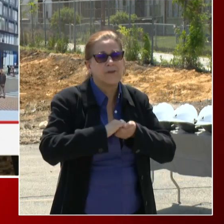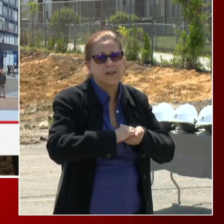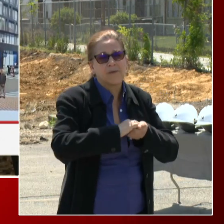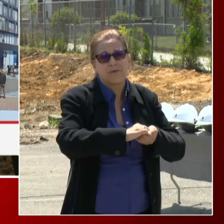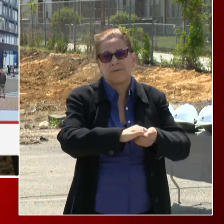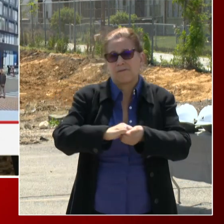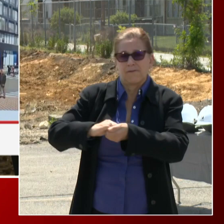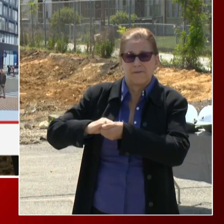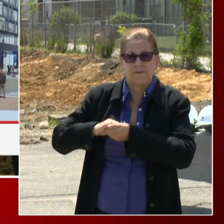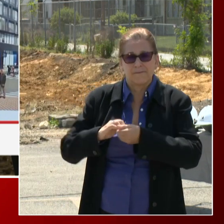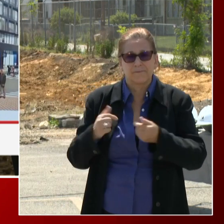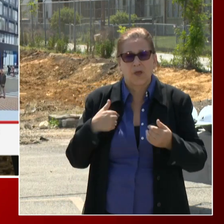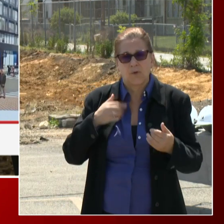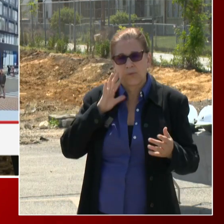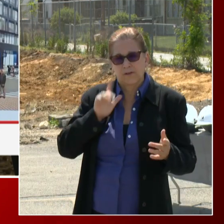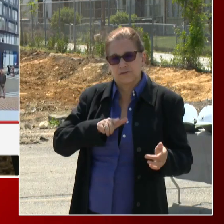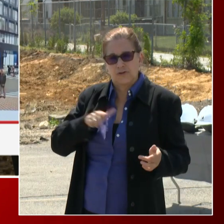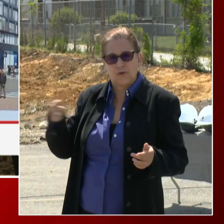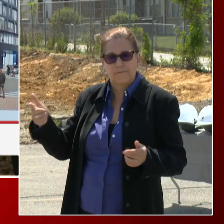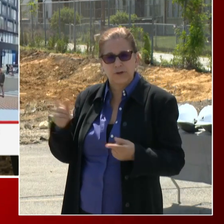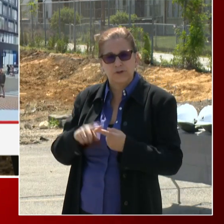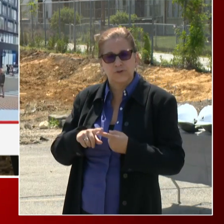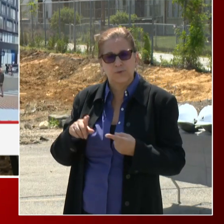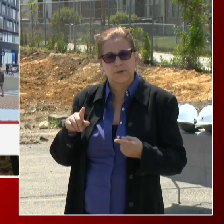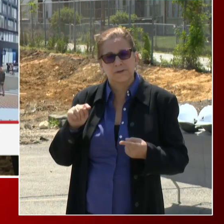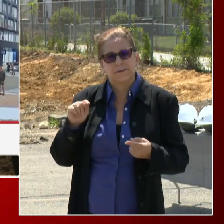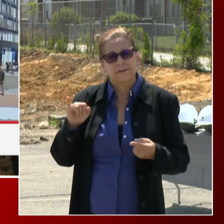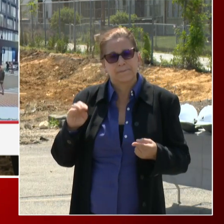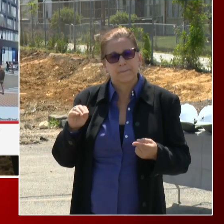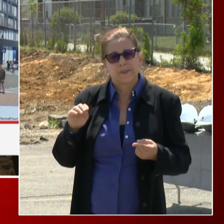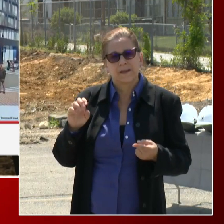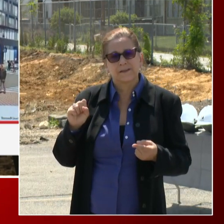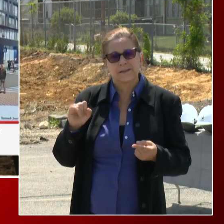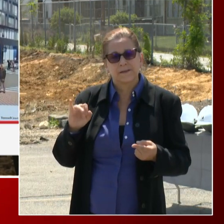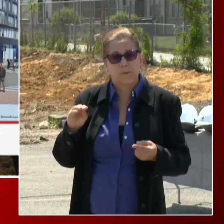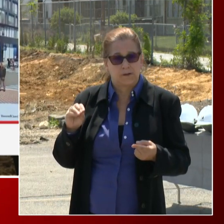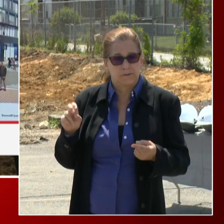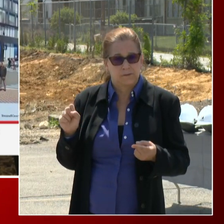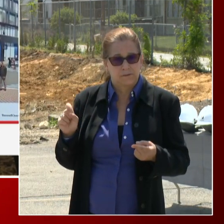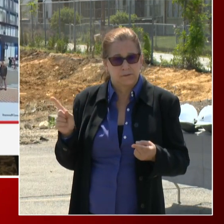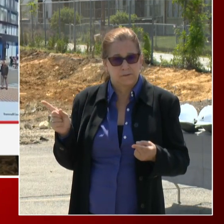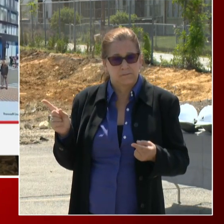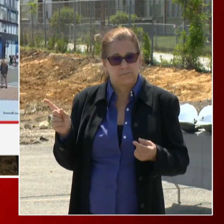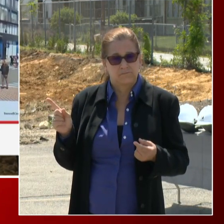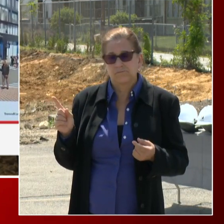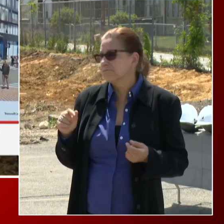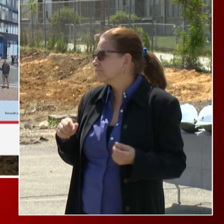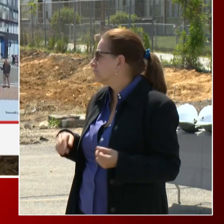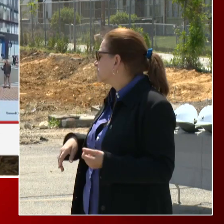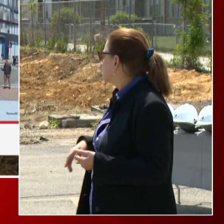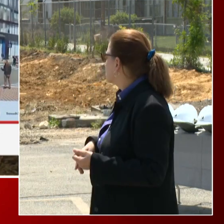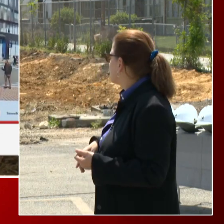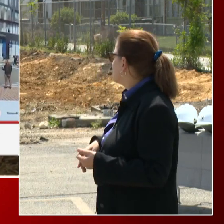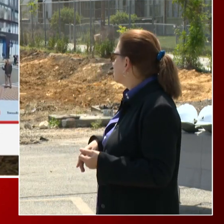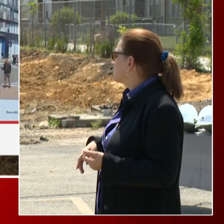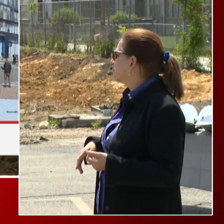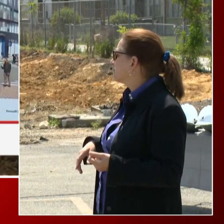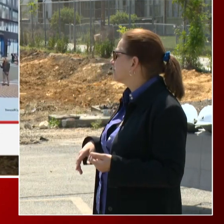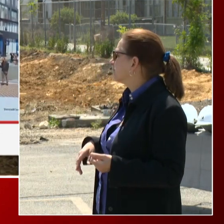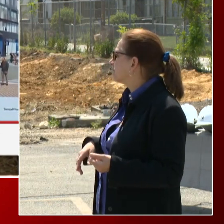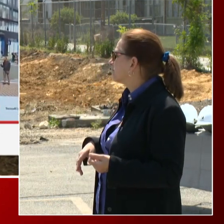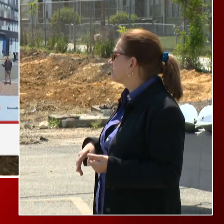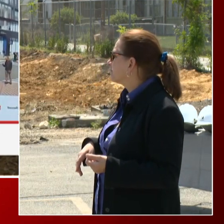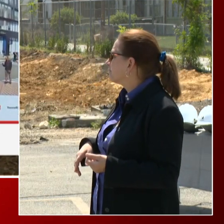over to Mr. Jim Simmons, CEO and founder of Aslan Capital Partners. Thank you, everyone.